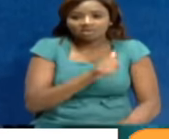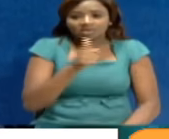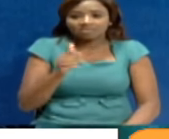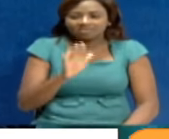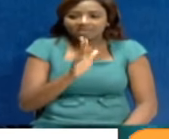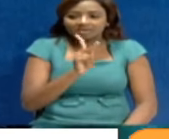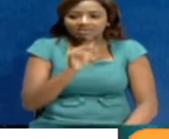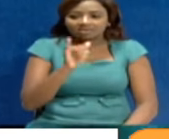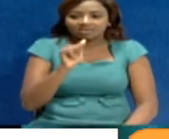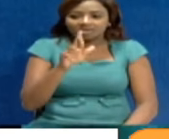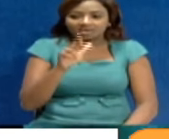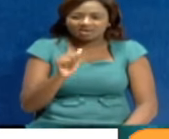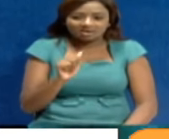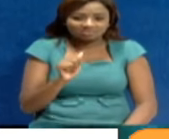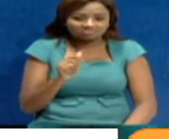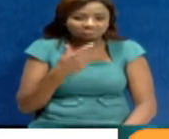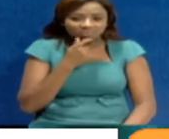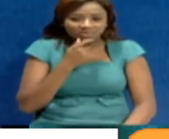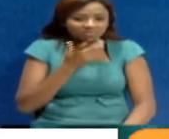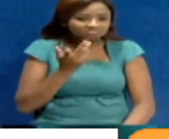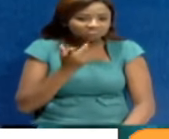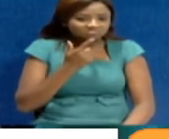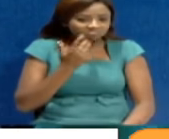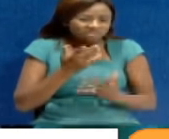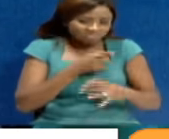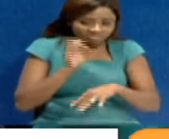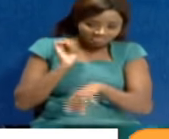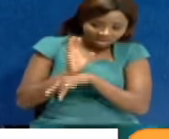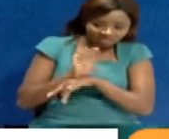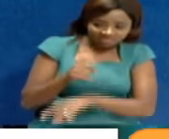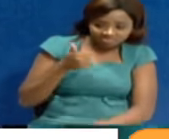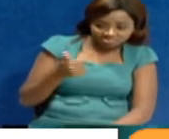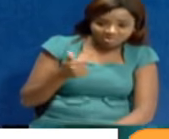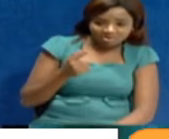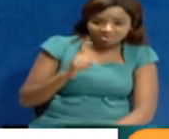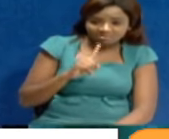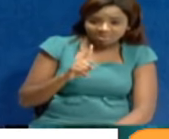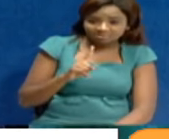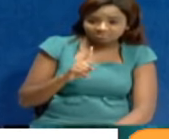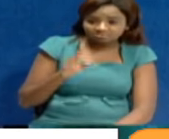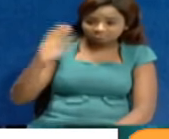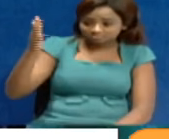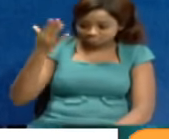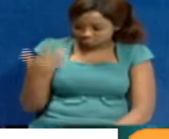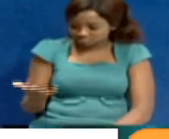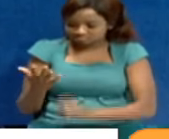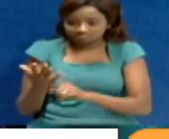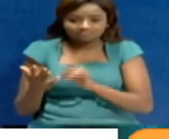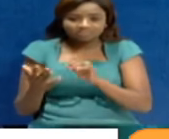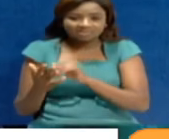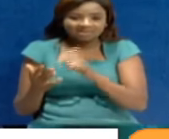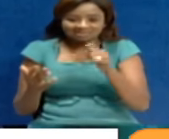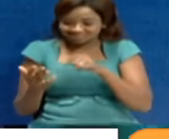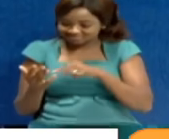Kiara Kariuki, probably is rendering good advice, but that good advice, when it arrives at the table of the executive, there are other